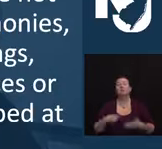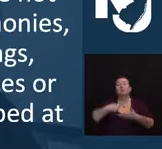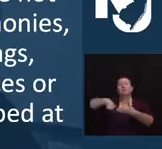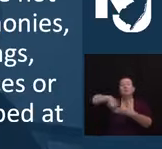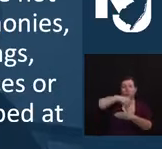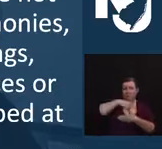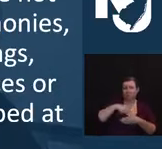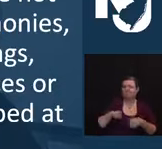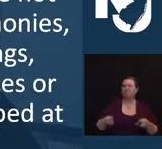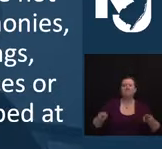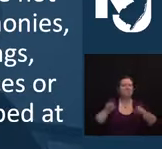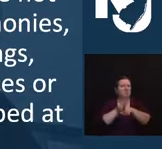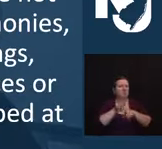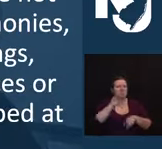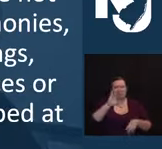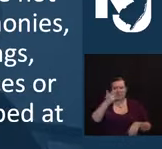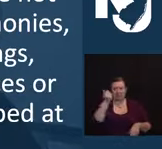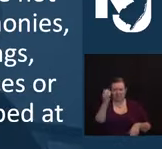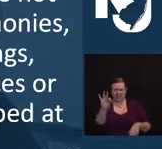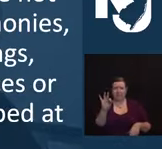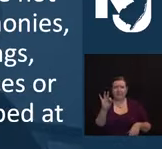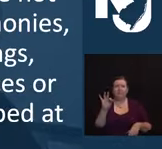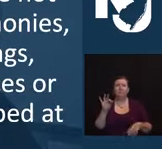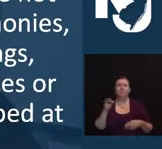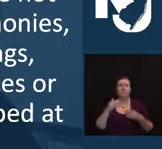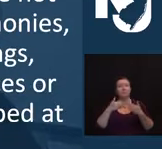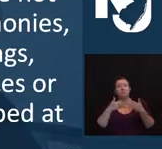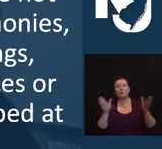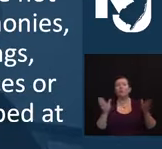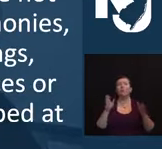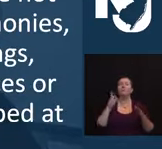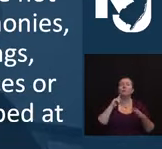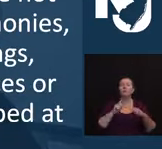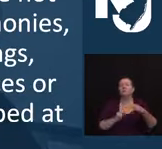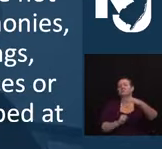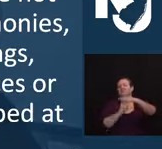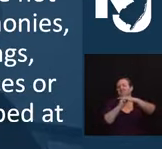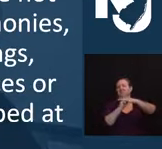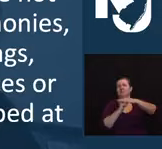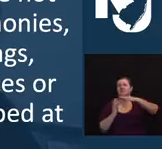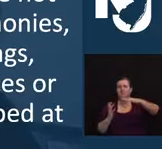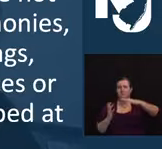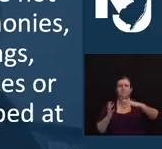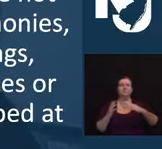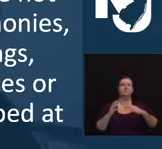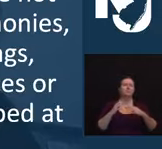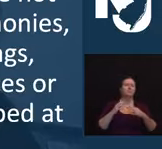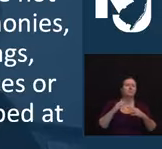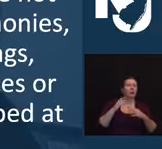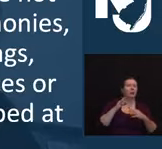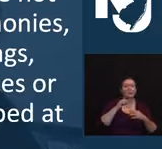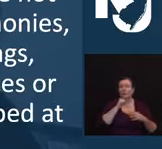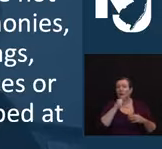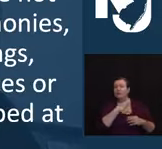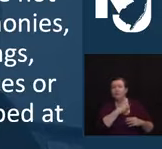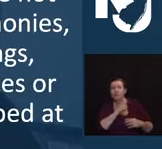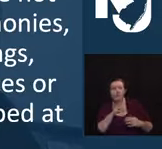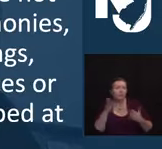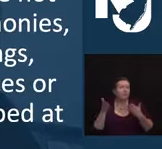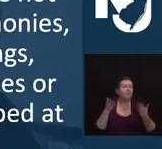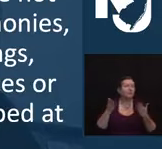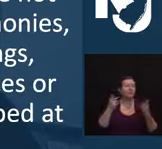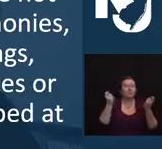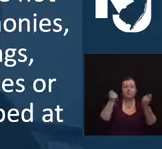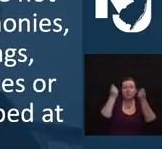changes to our general gathering limits. Indoor gatherings that are not religious services or ceremonies,